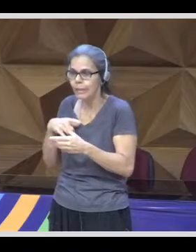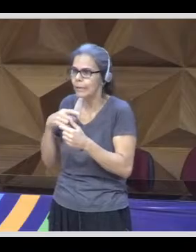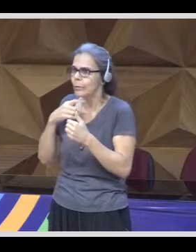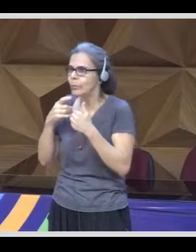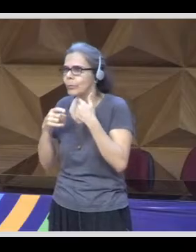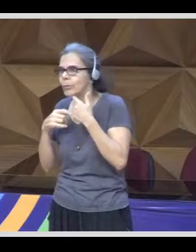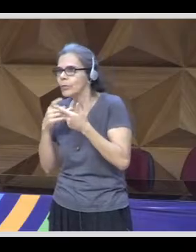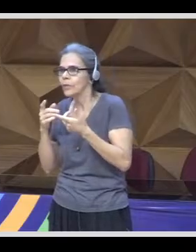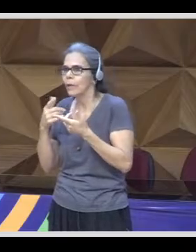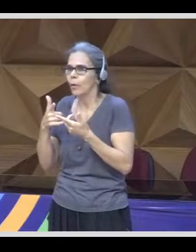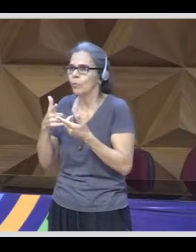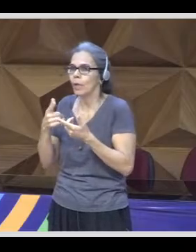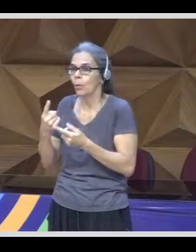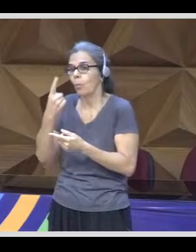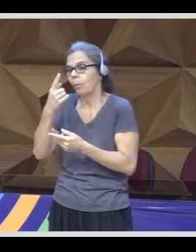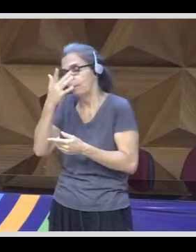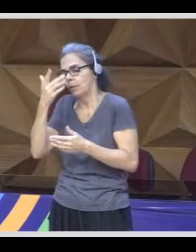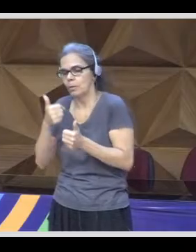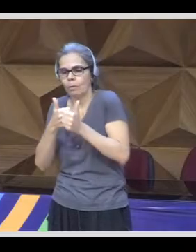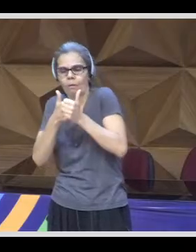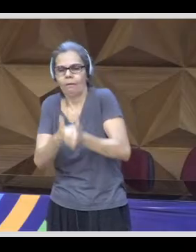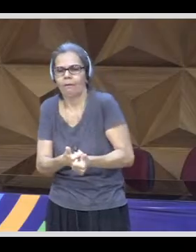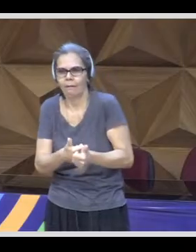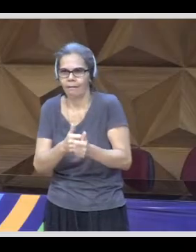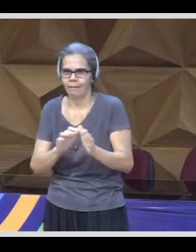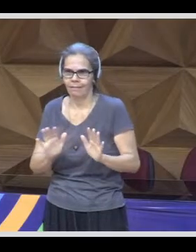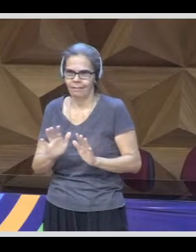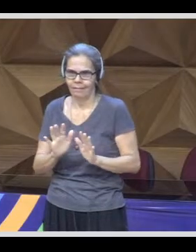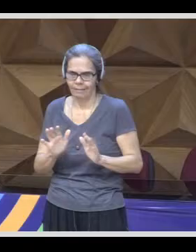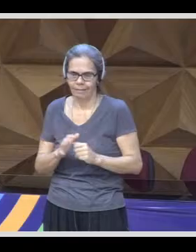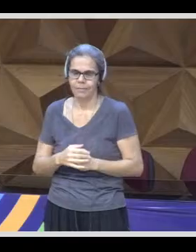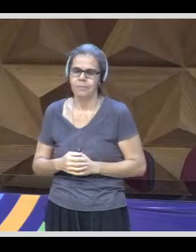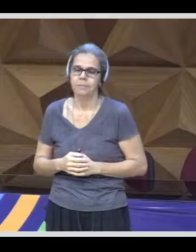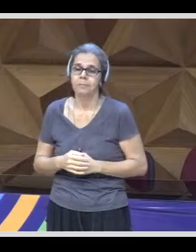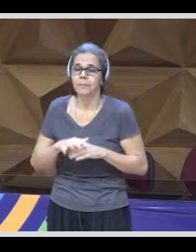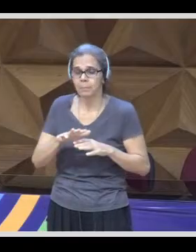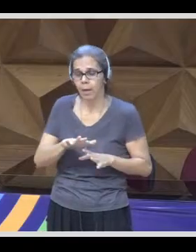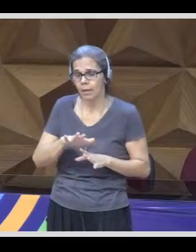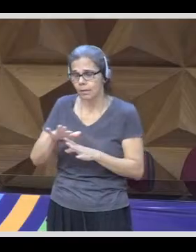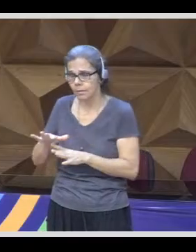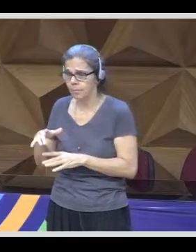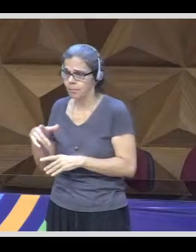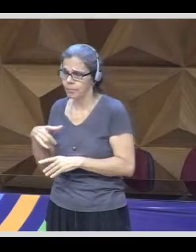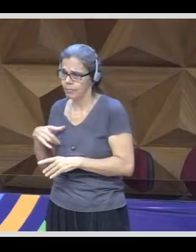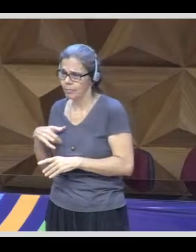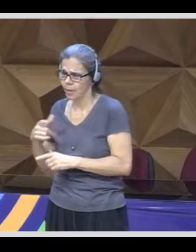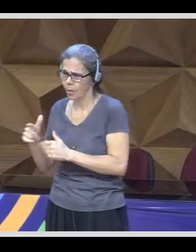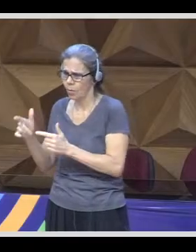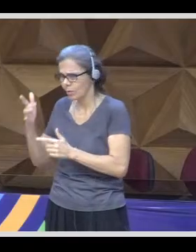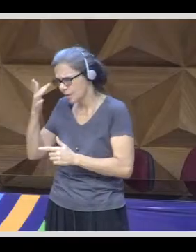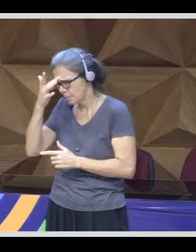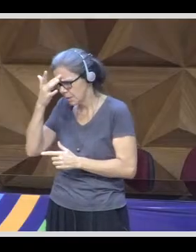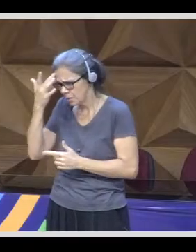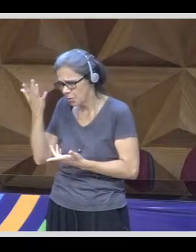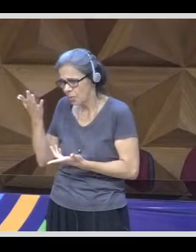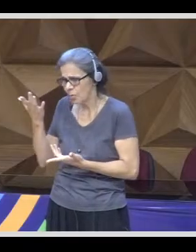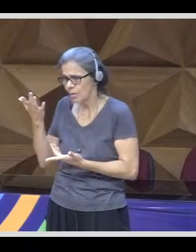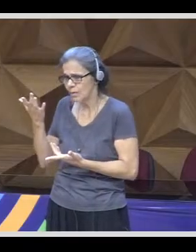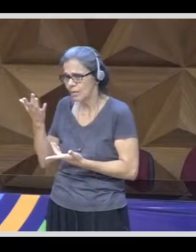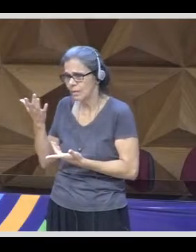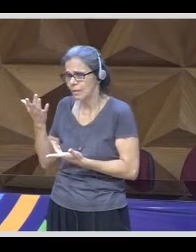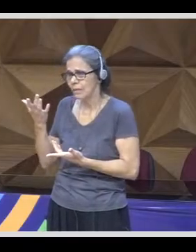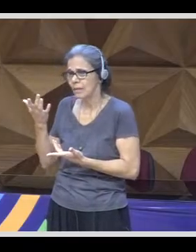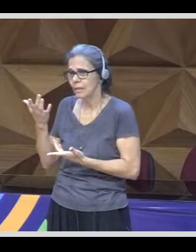who have very low influence and very low activity. They don't share a lot. And they are driven mostly by novelty and